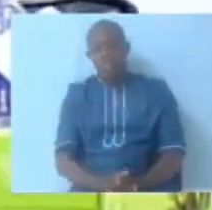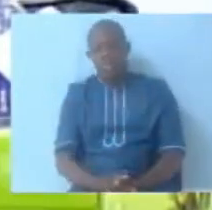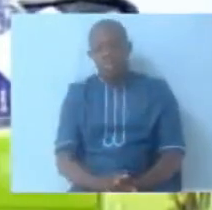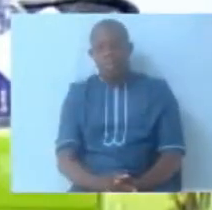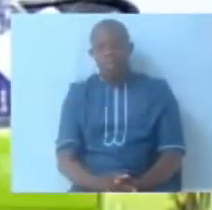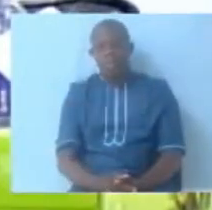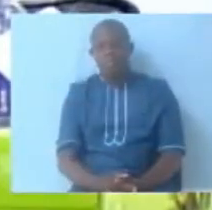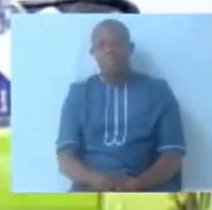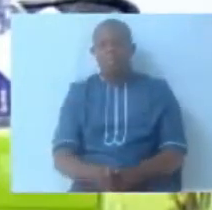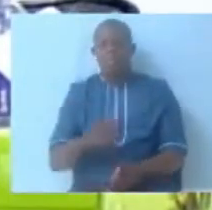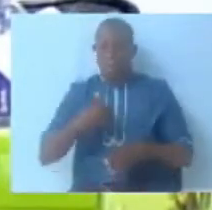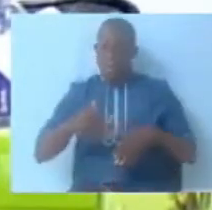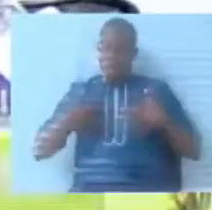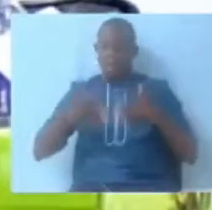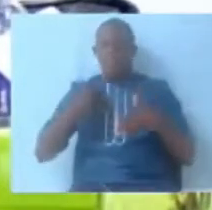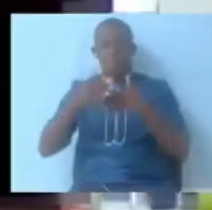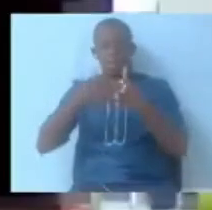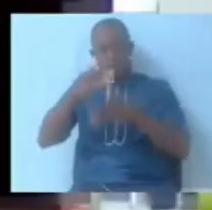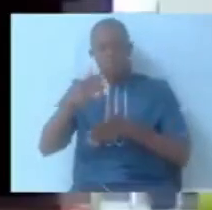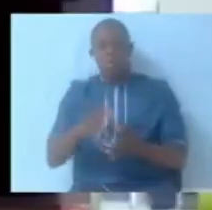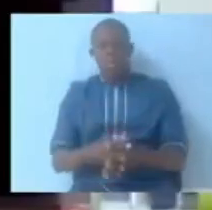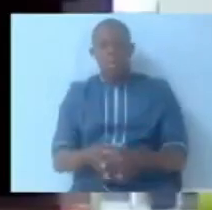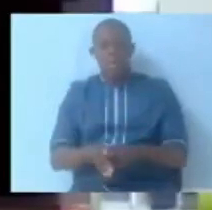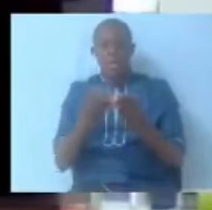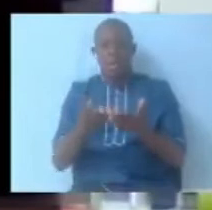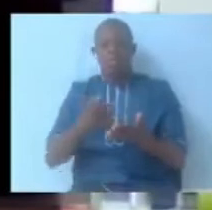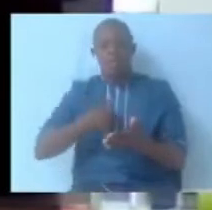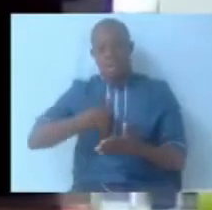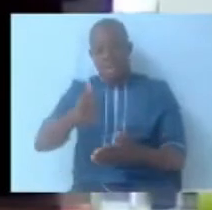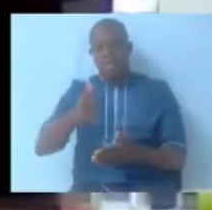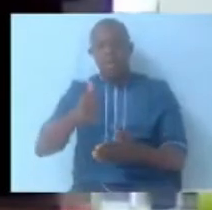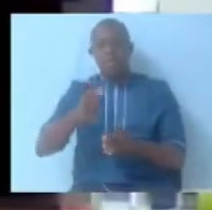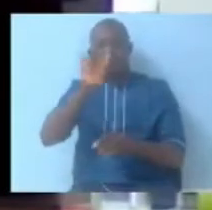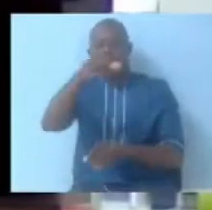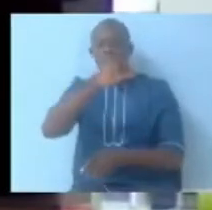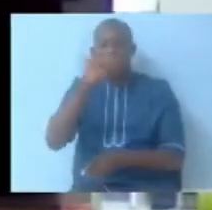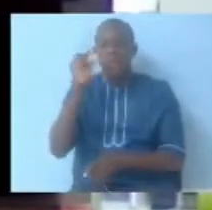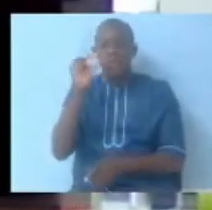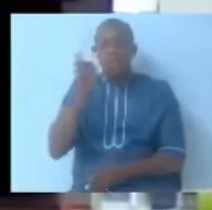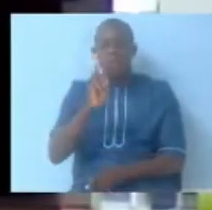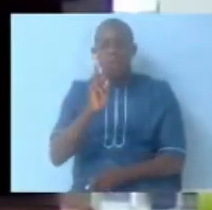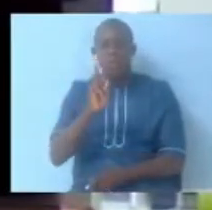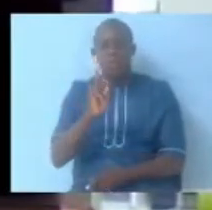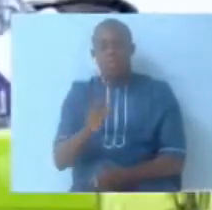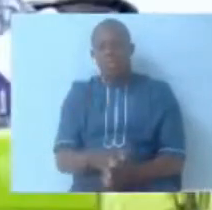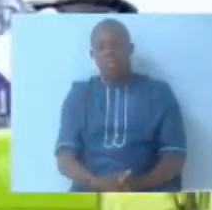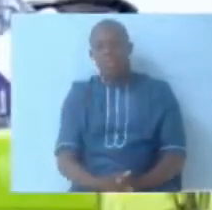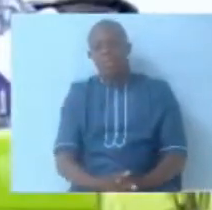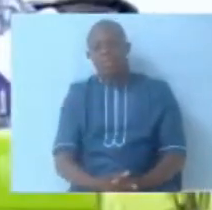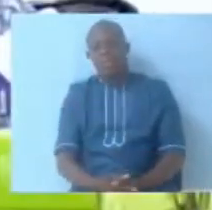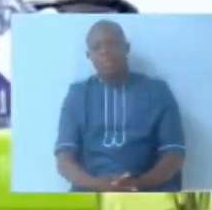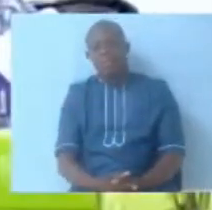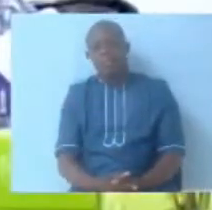grateful indeed. Kindly provide your full name to the commission. My name is